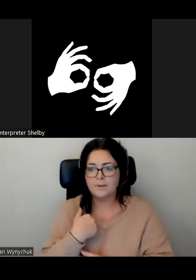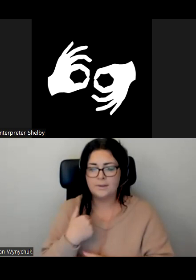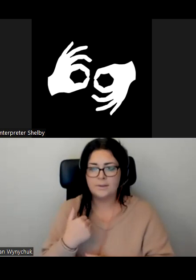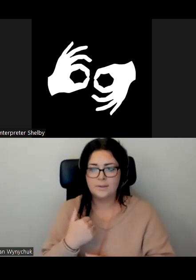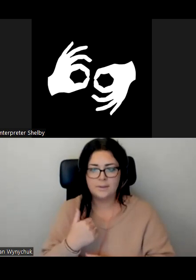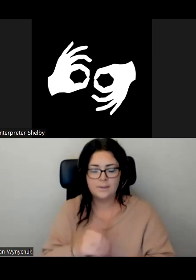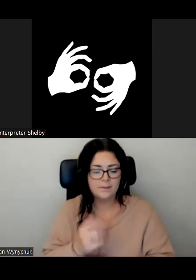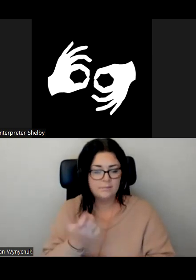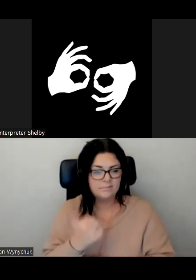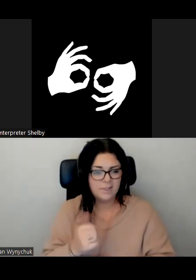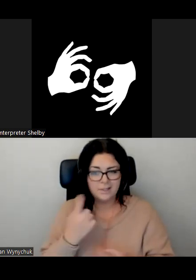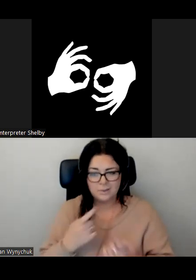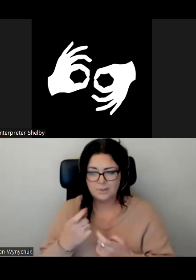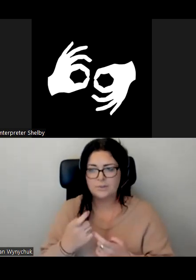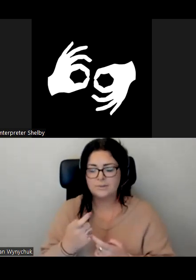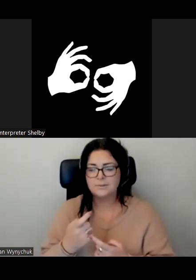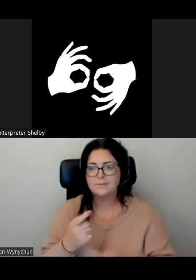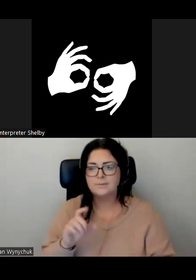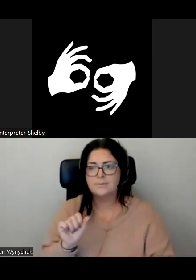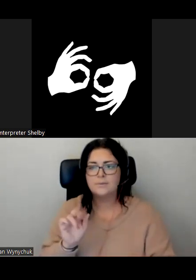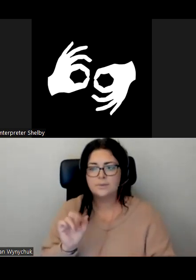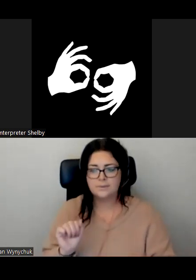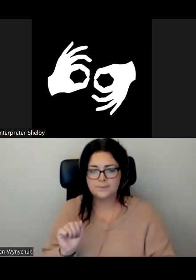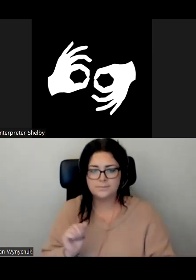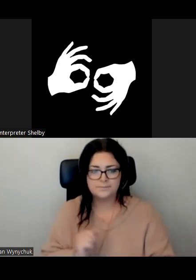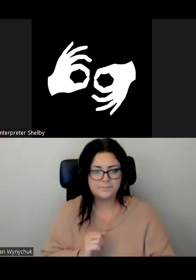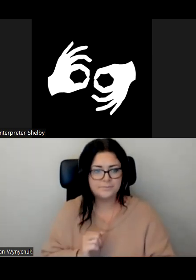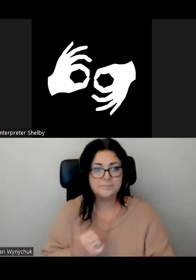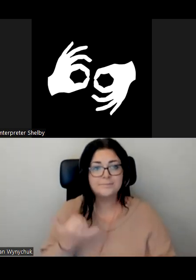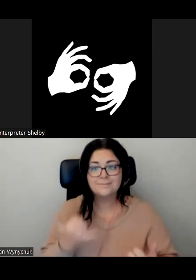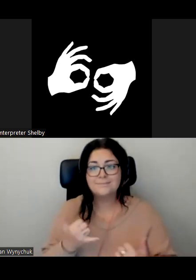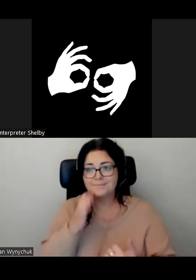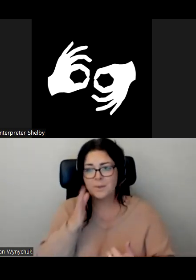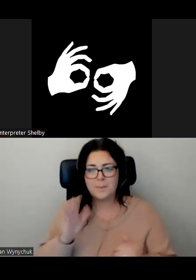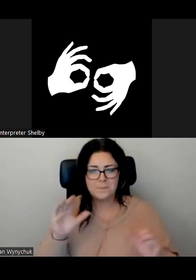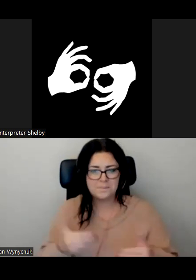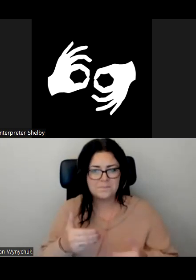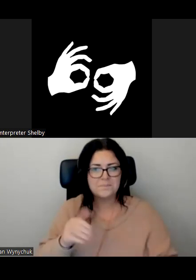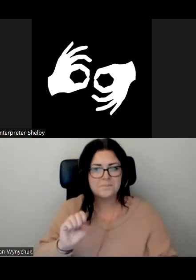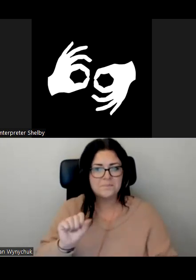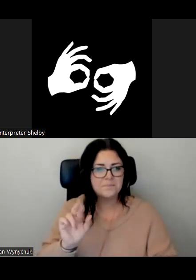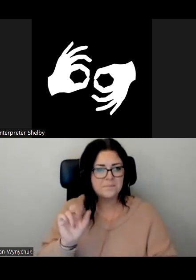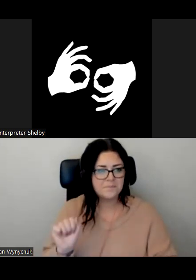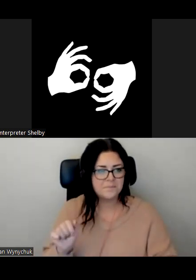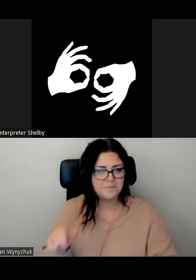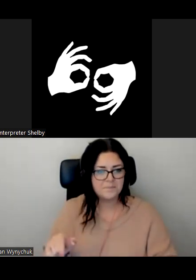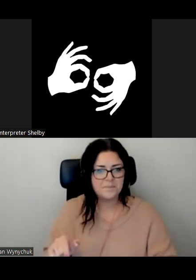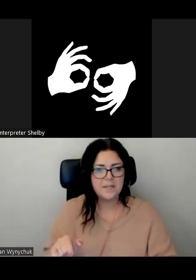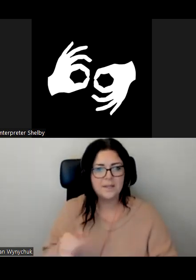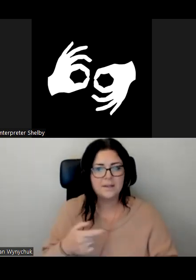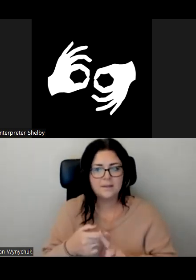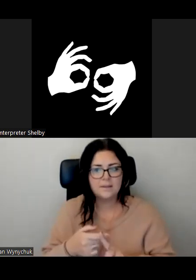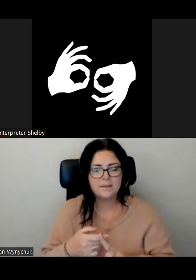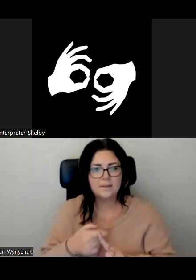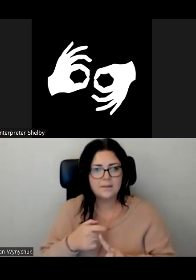you can ask your questions directly to Sara. So now I'd like to introduce Sara. Sara is from